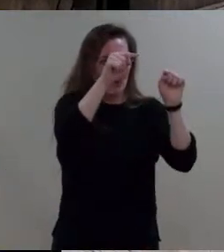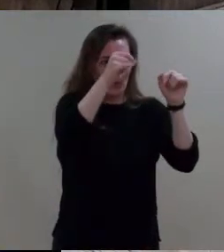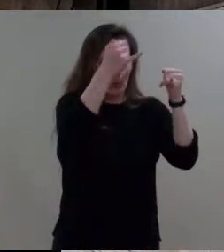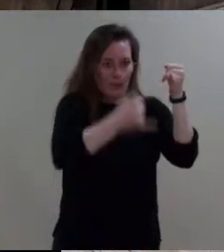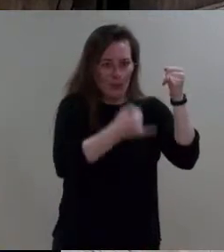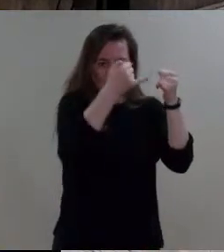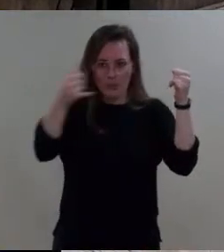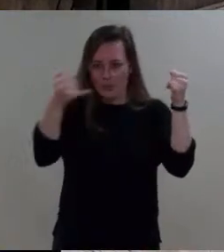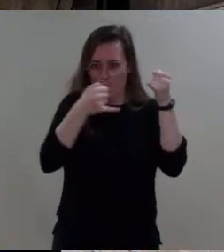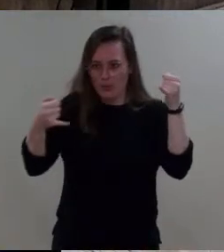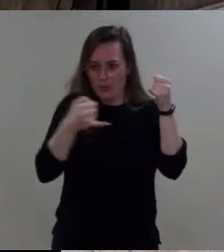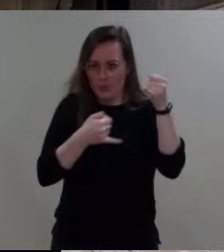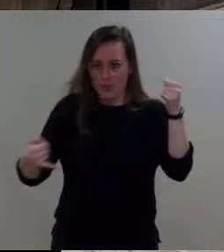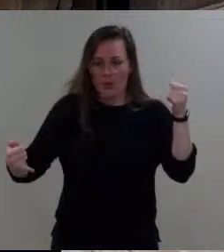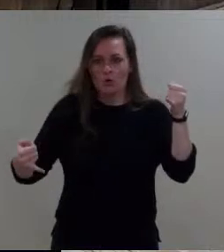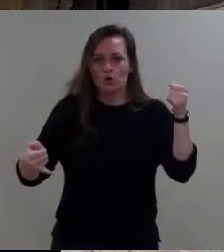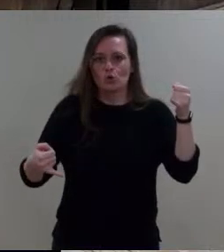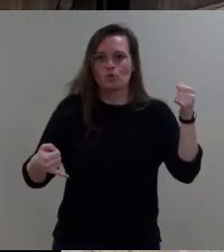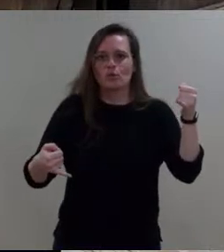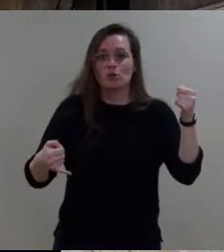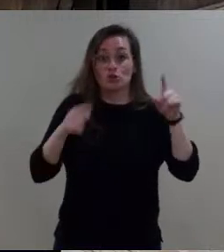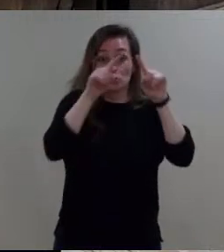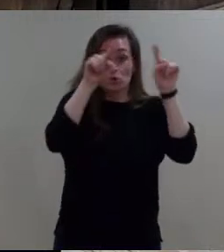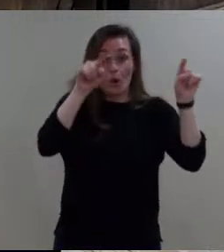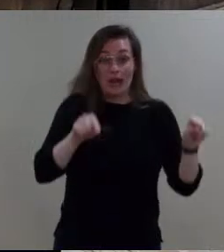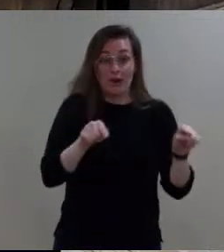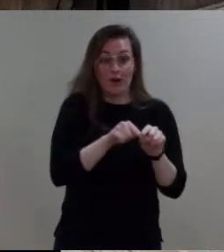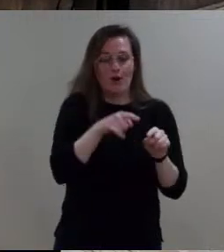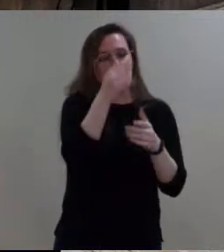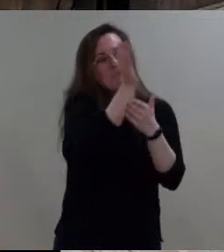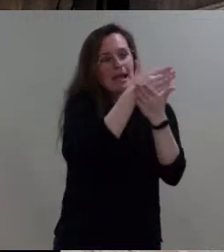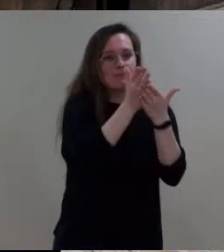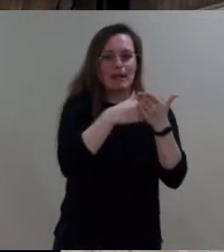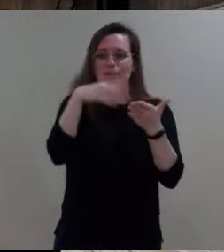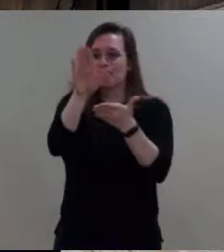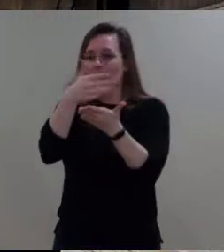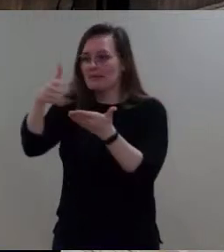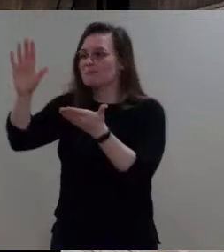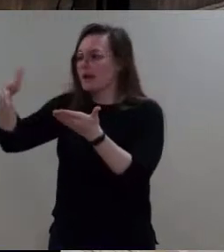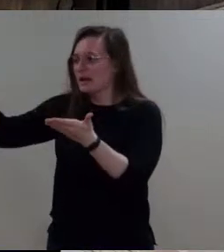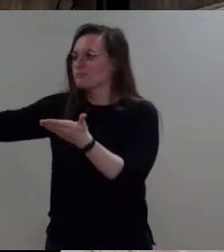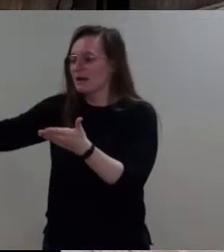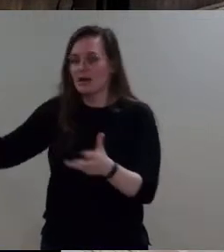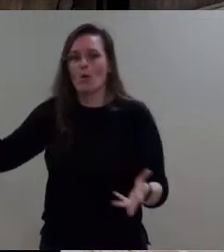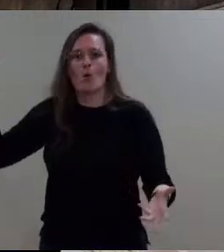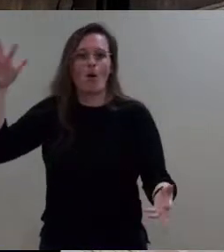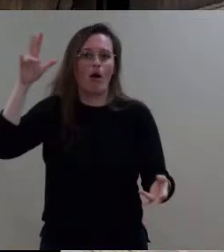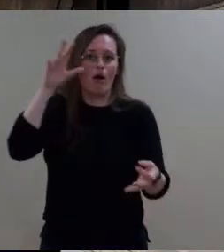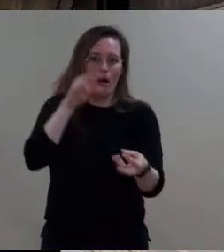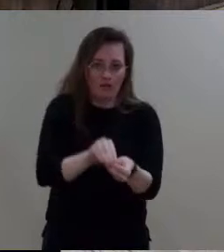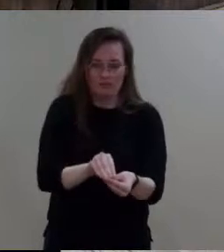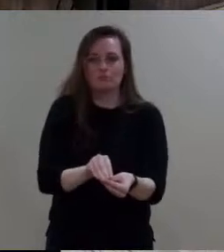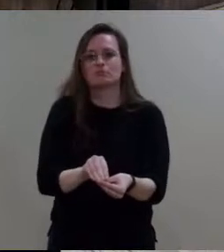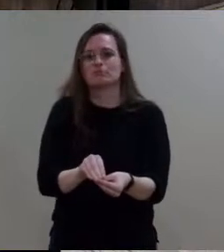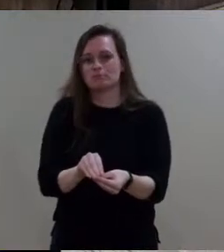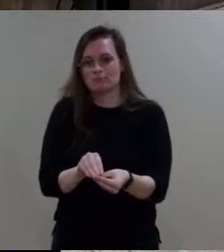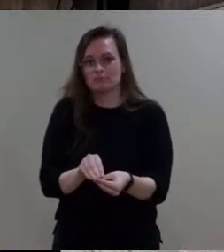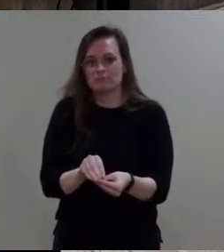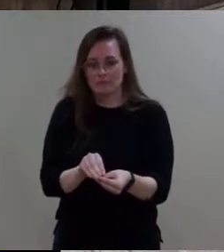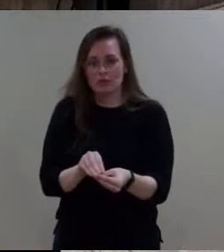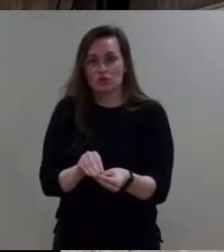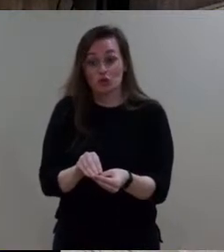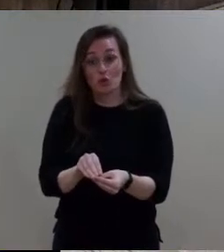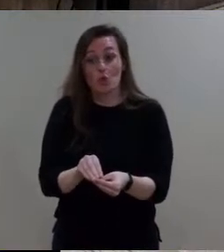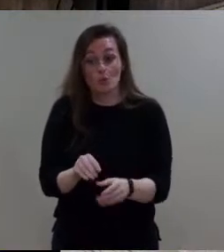17. And at the end of it would all come together, and the mural, like similar to we have murals, but everything was done by children. So